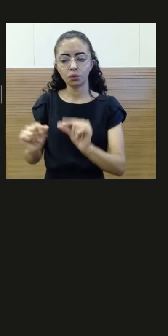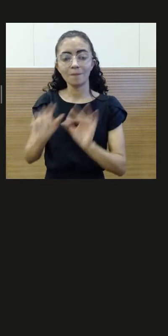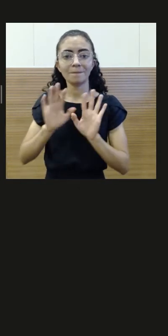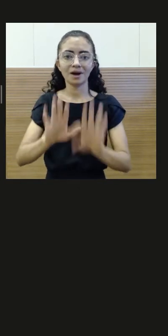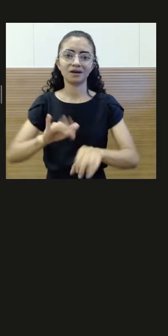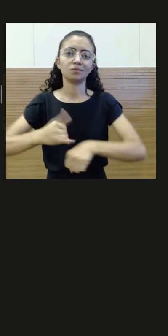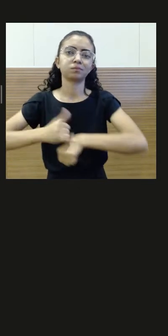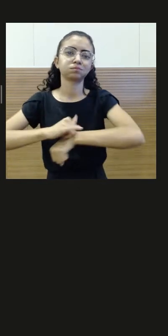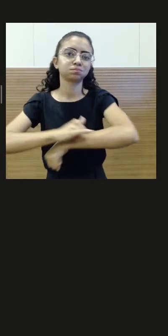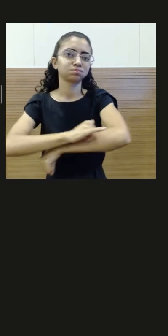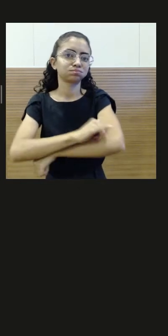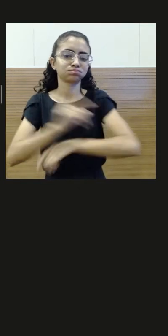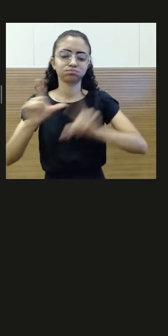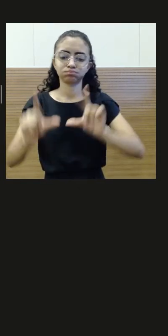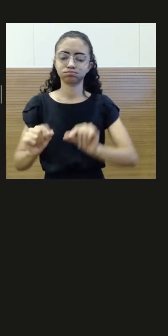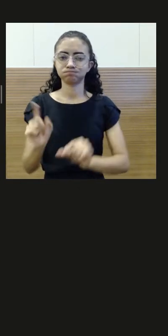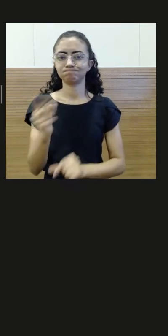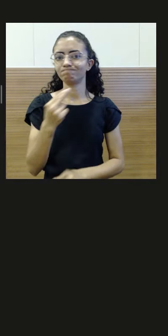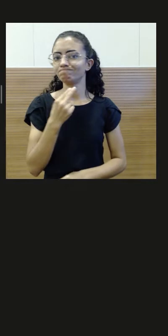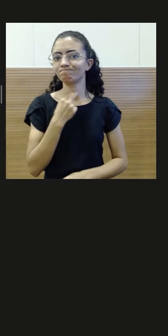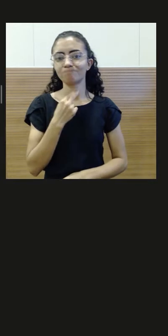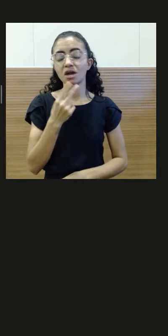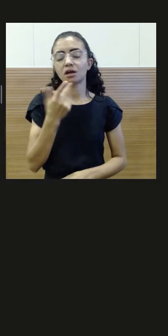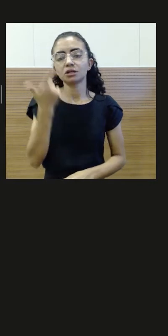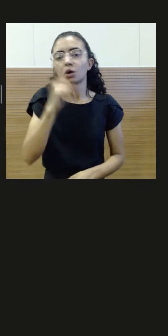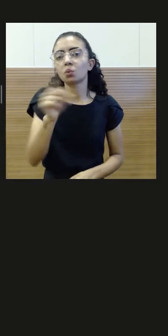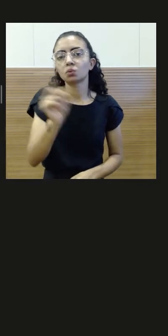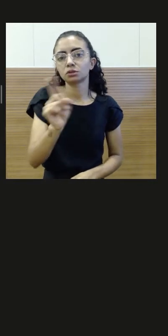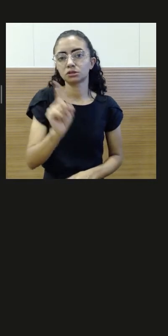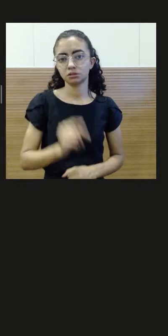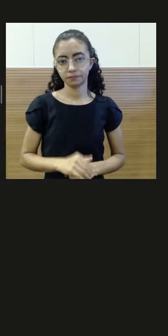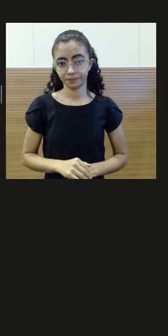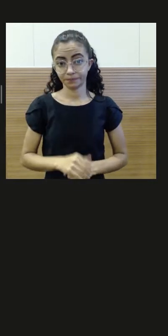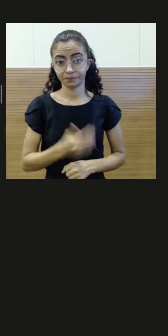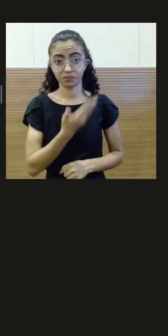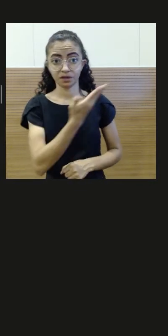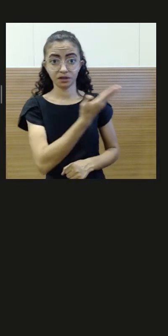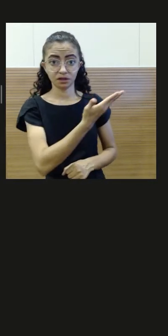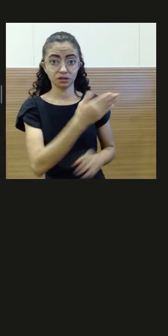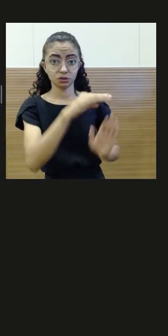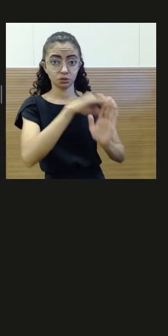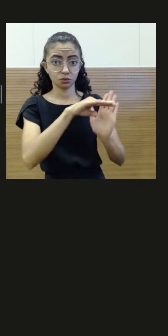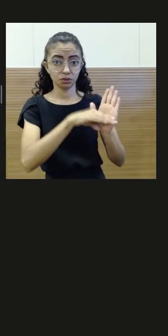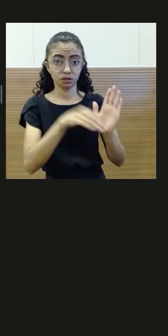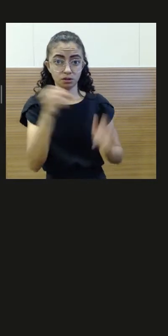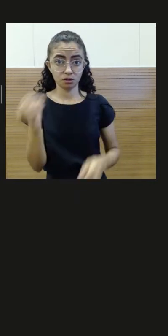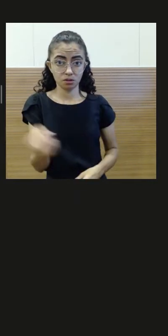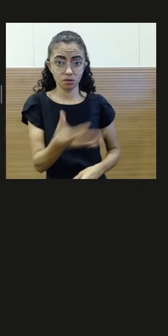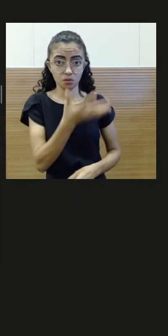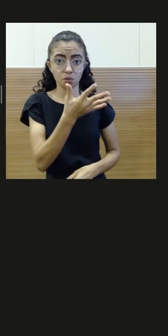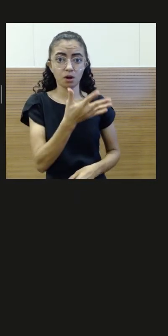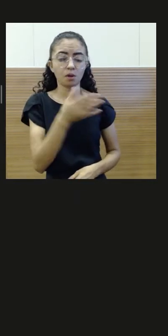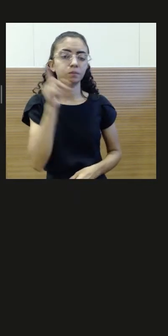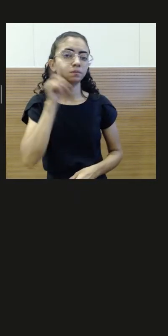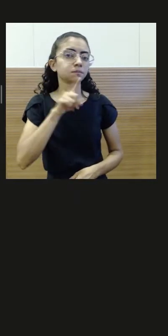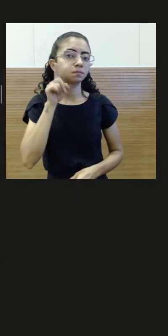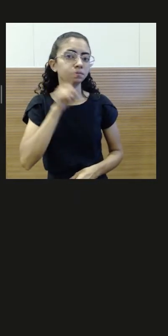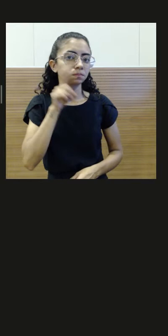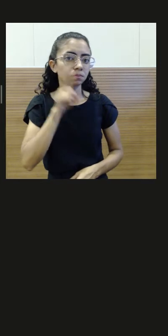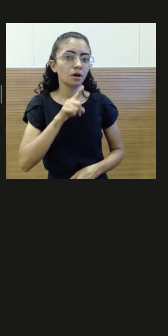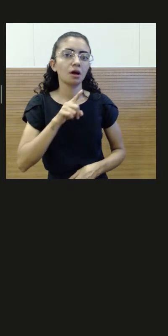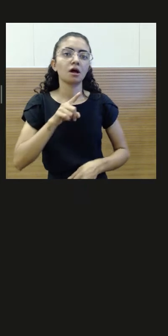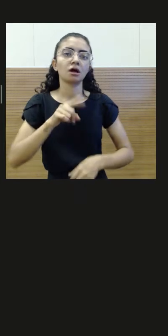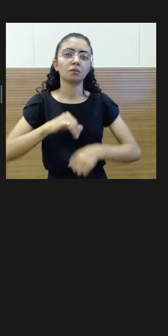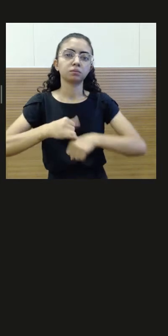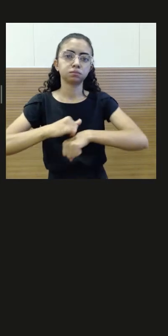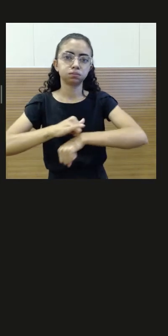Here is the current US guide, issued when obesity and diabetes are out of control epidemics in the US